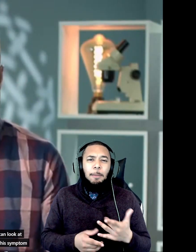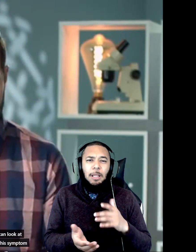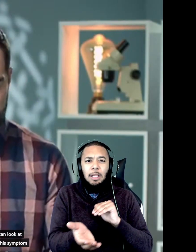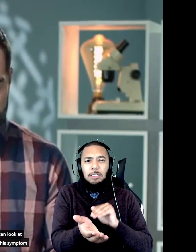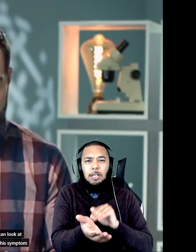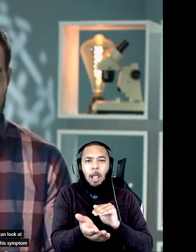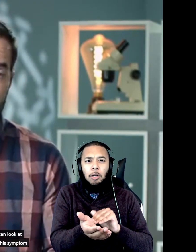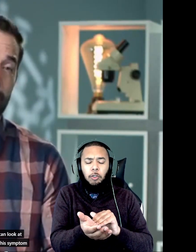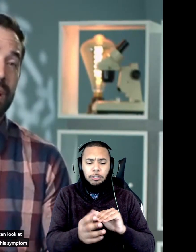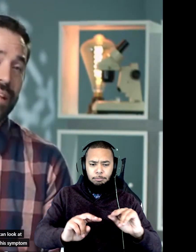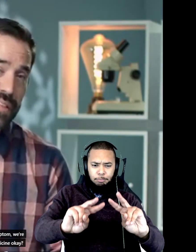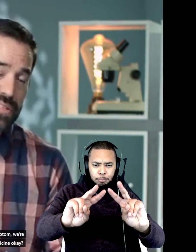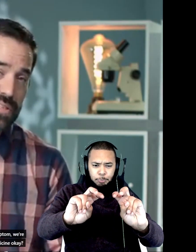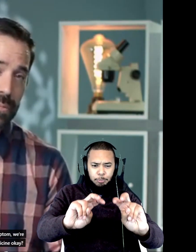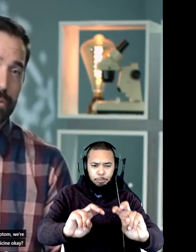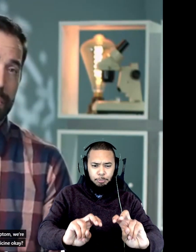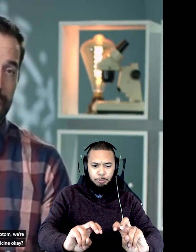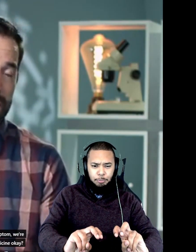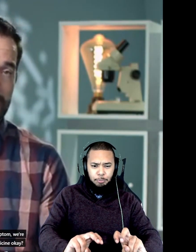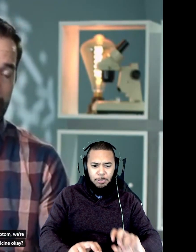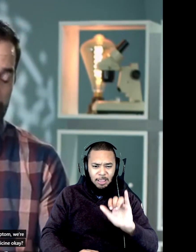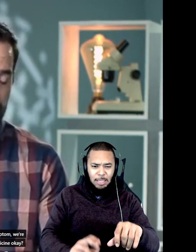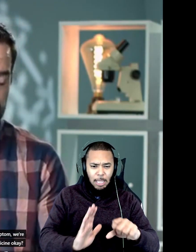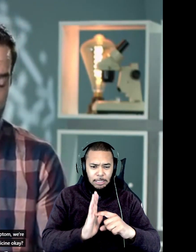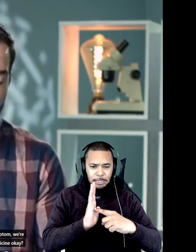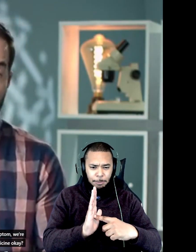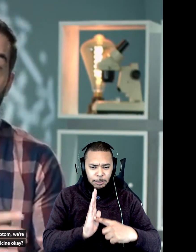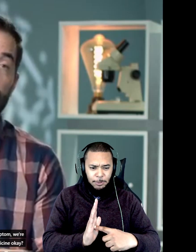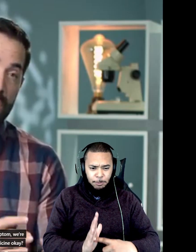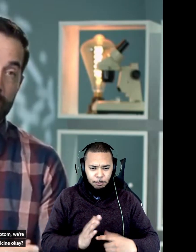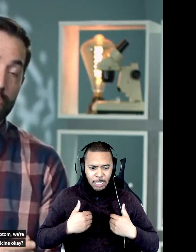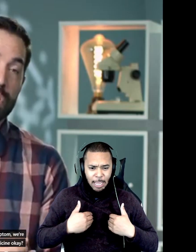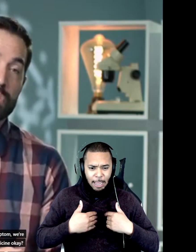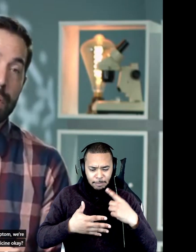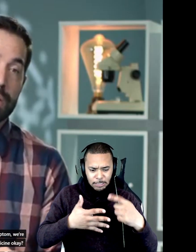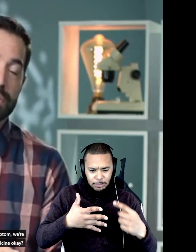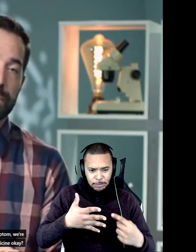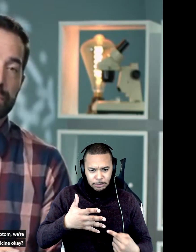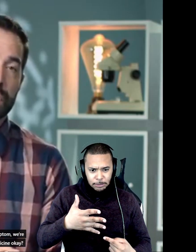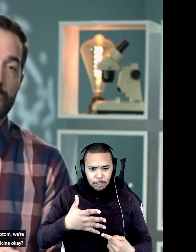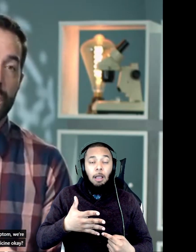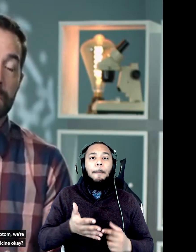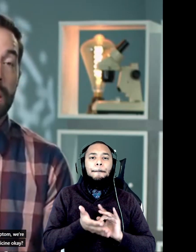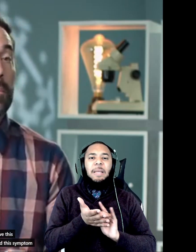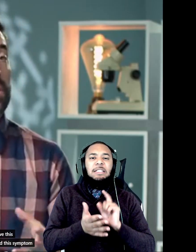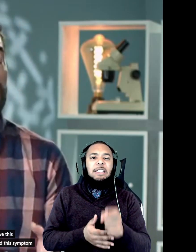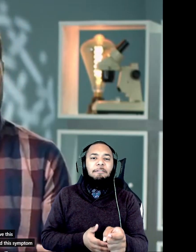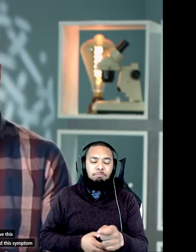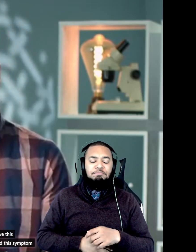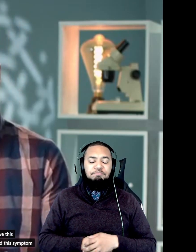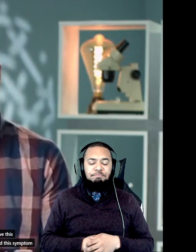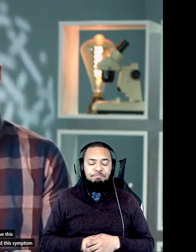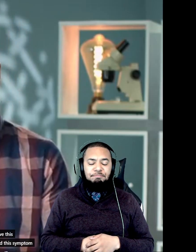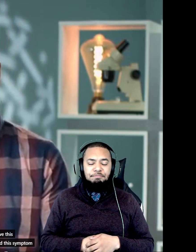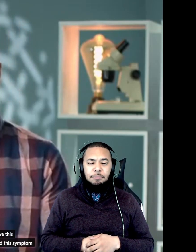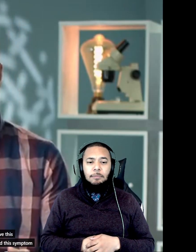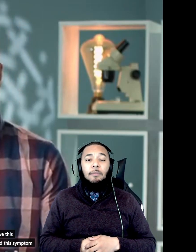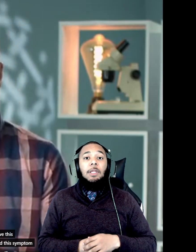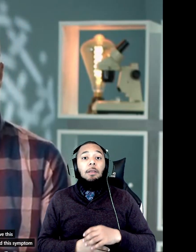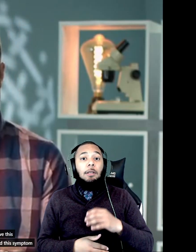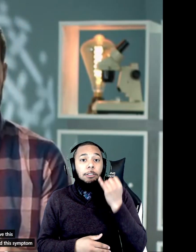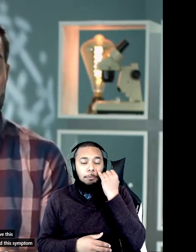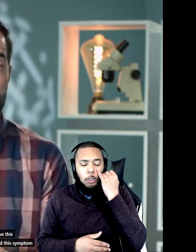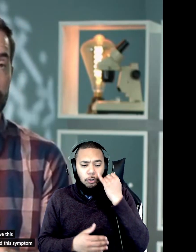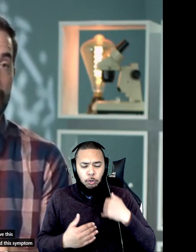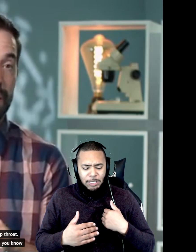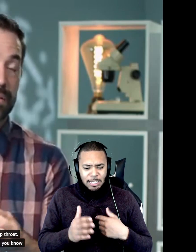okay, you have this symptom, and this symptom. We're going to give you this medicine, okay? But if they say you have this symptom, and this